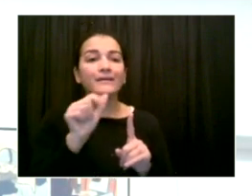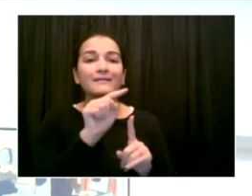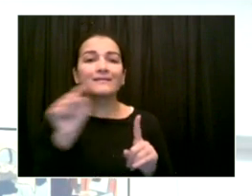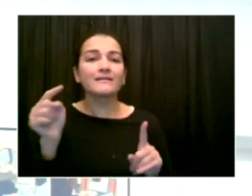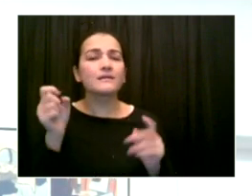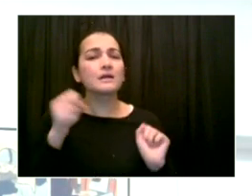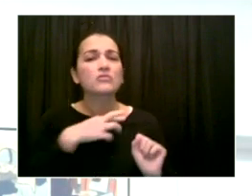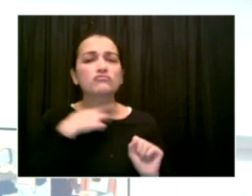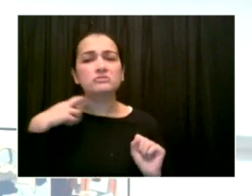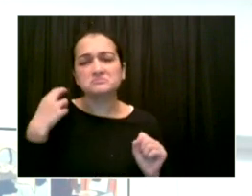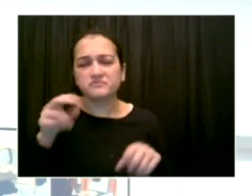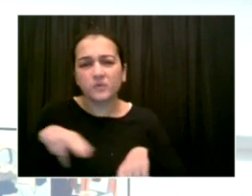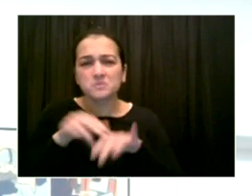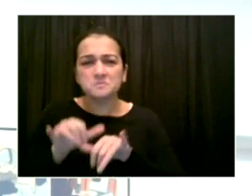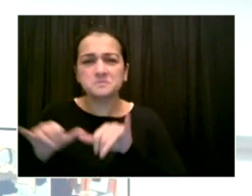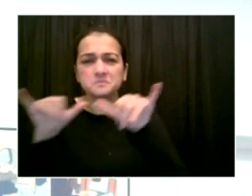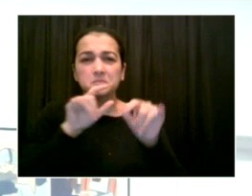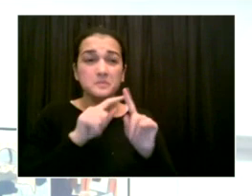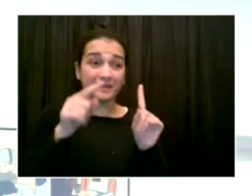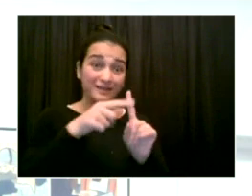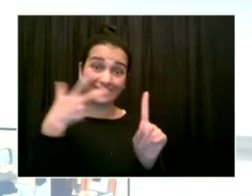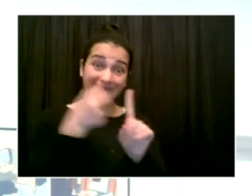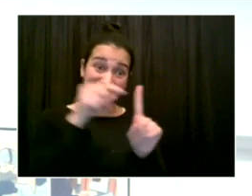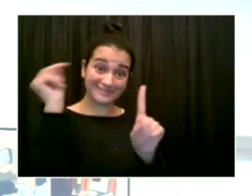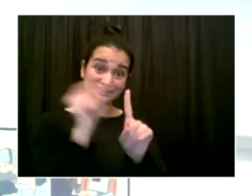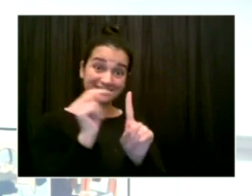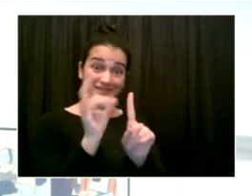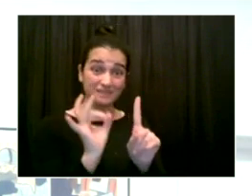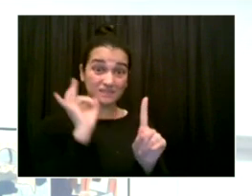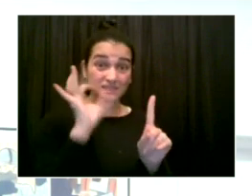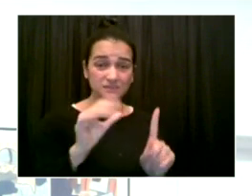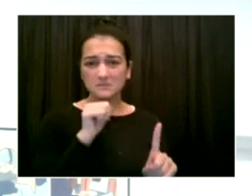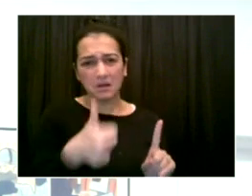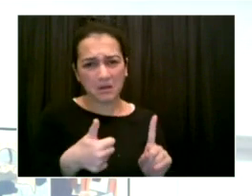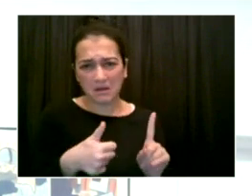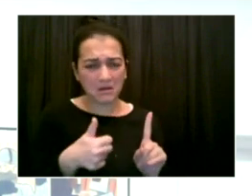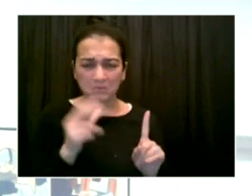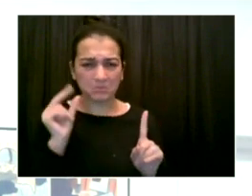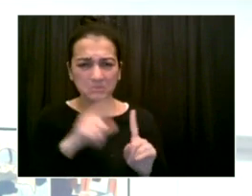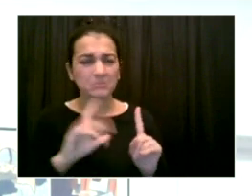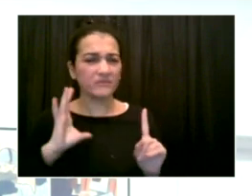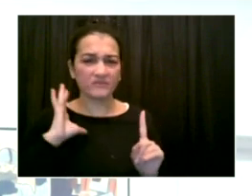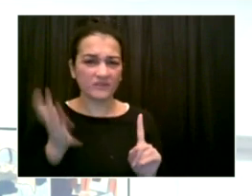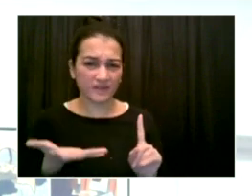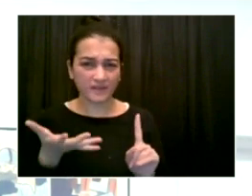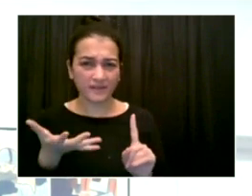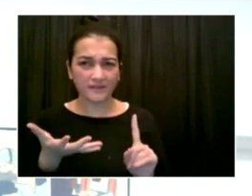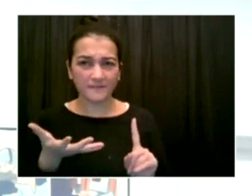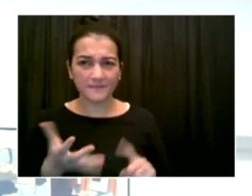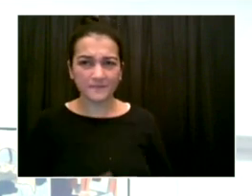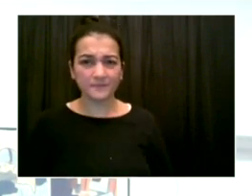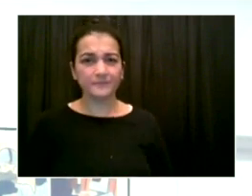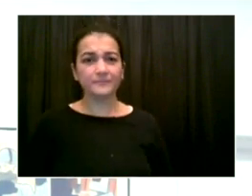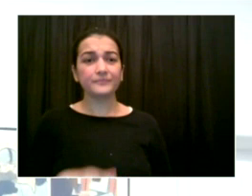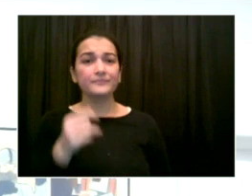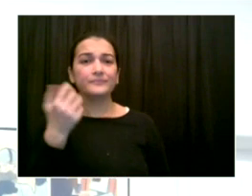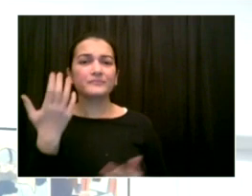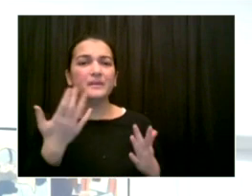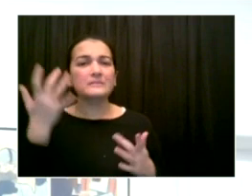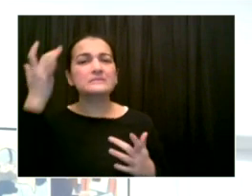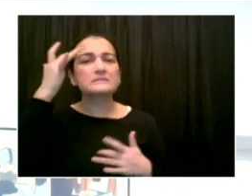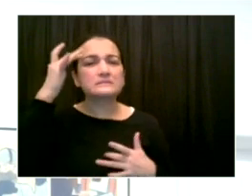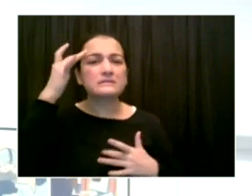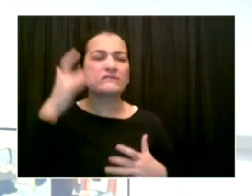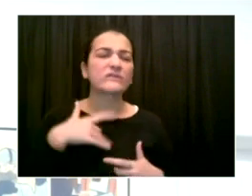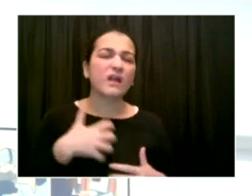safety of COVID-19 vaccines during pregnancy and the risk related to COVID-19 itself, we strongly recommend